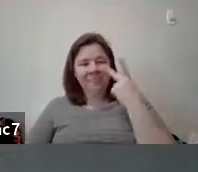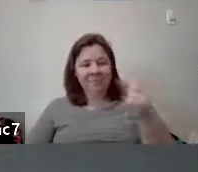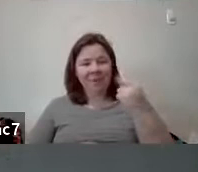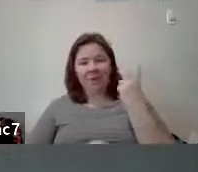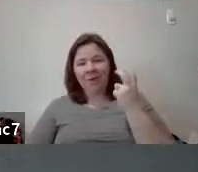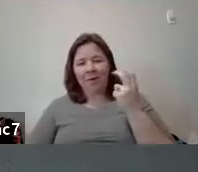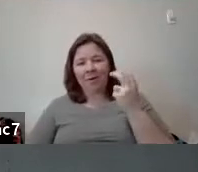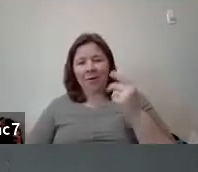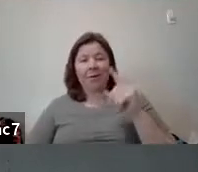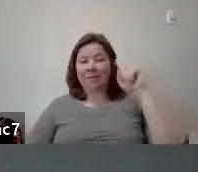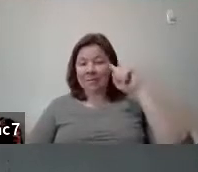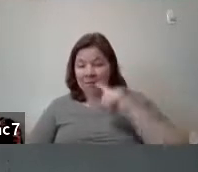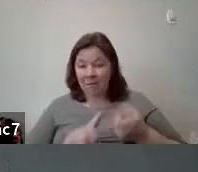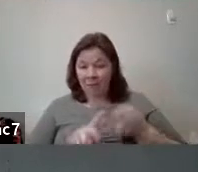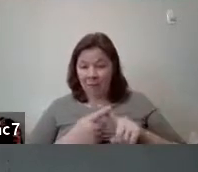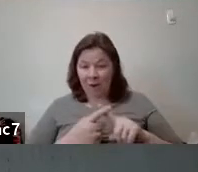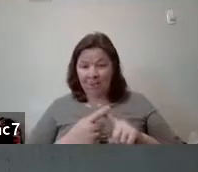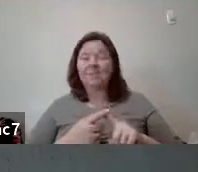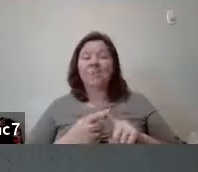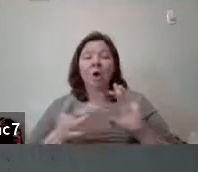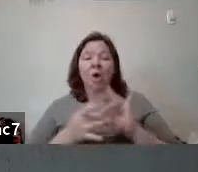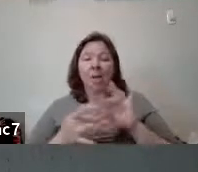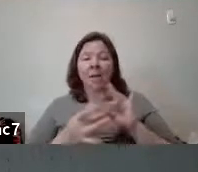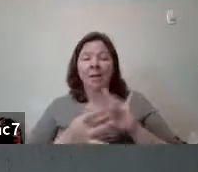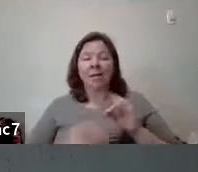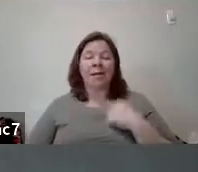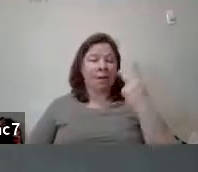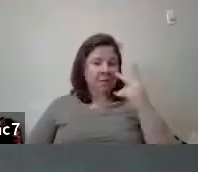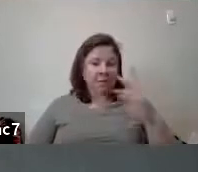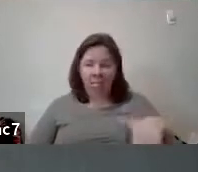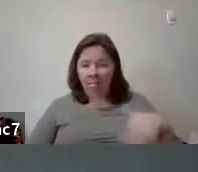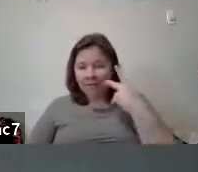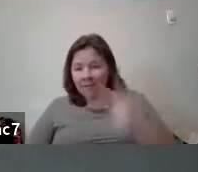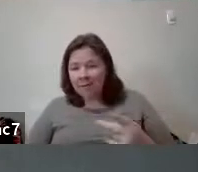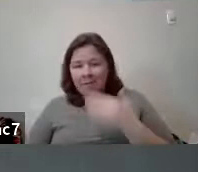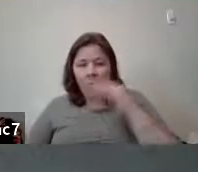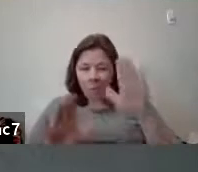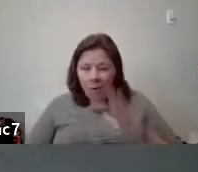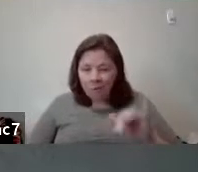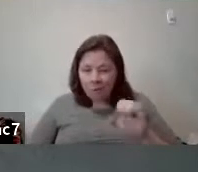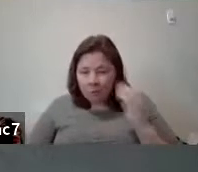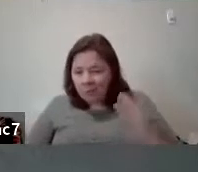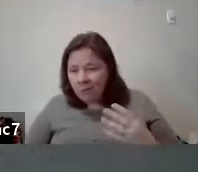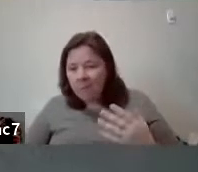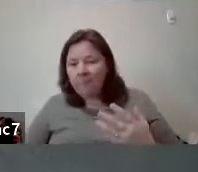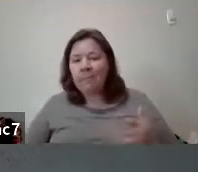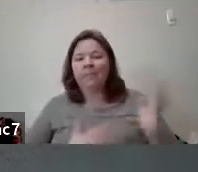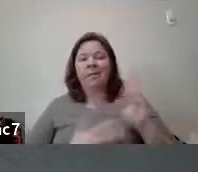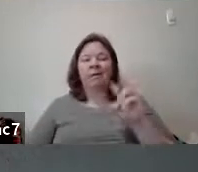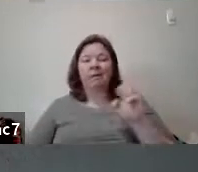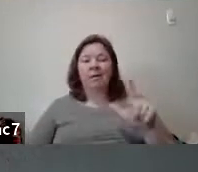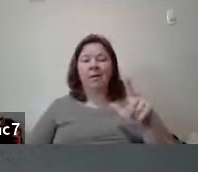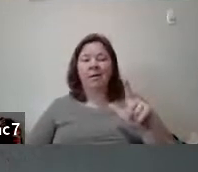hard of hearing friends are here commenting in the chat box. I'm sure you haven't seen it yet. They're saying wonderful job. You know, Valerie